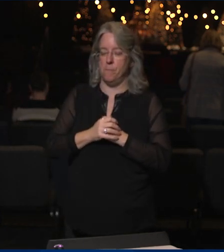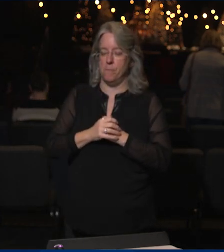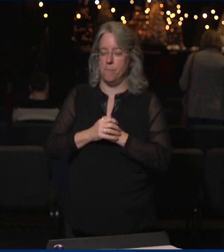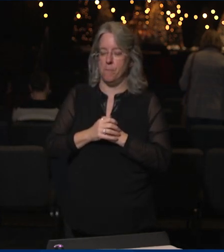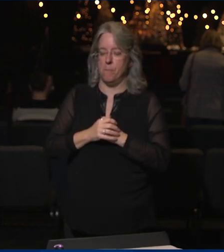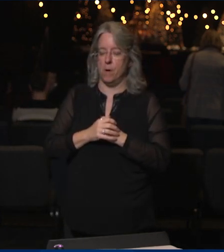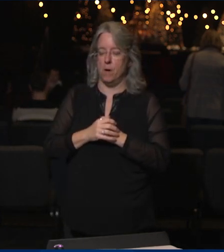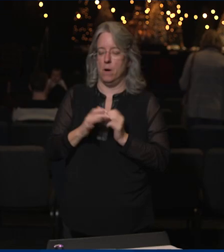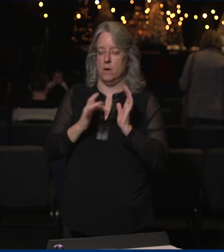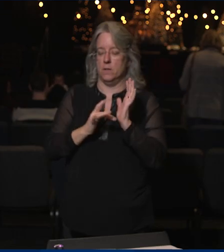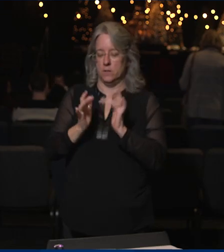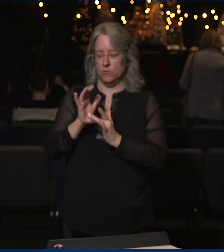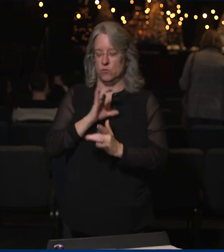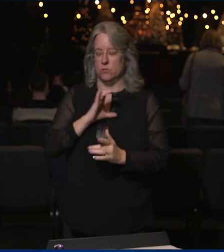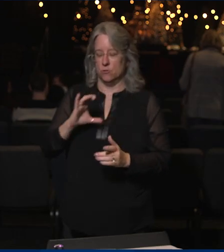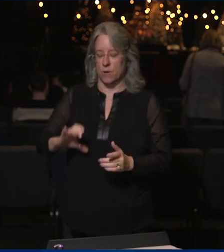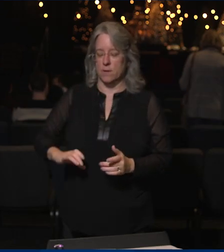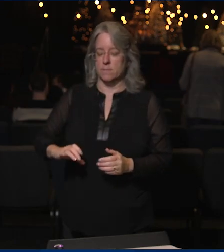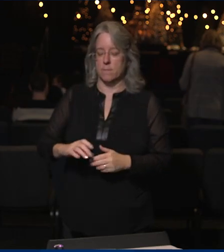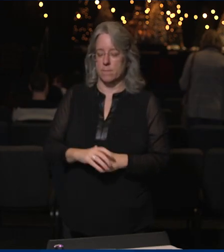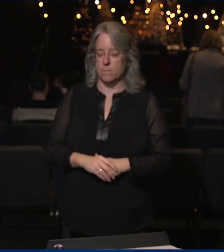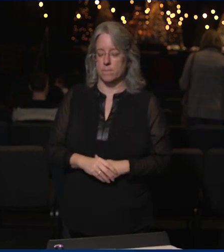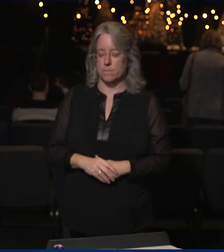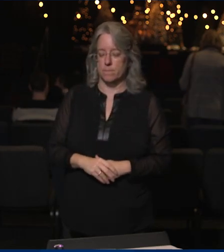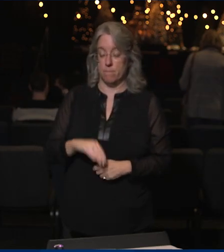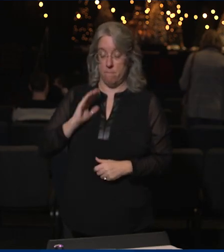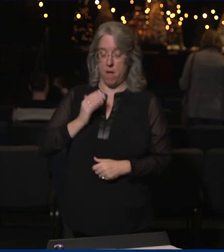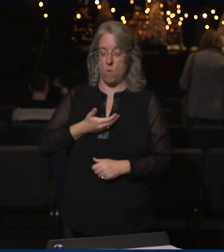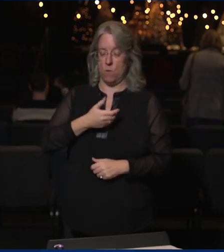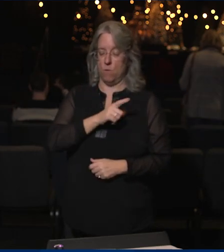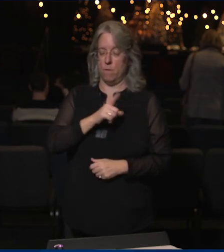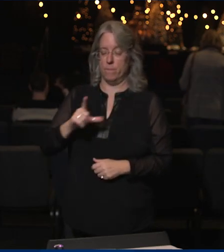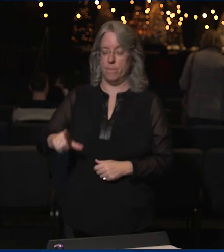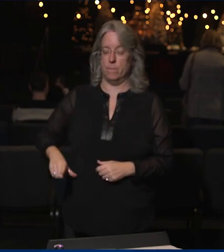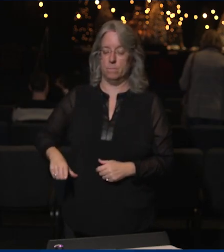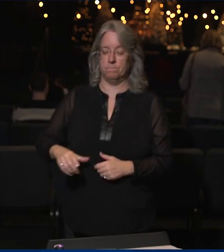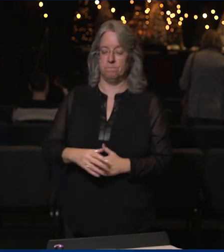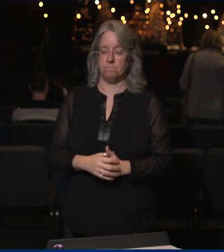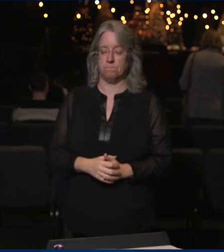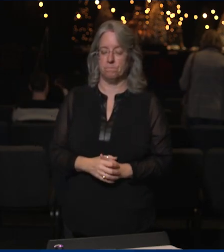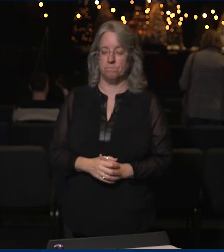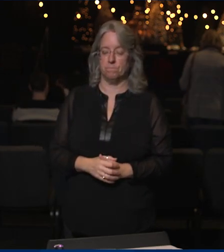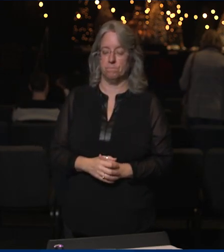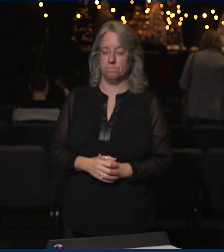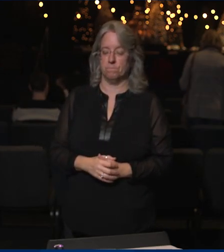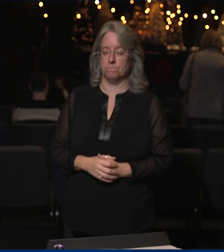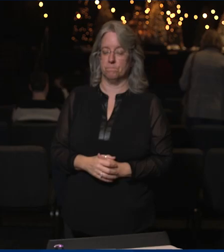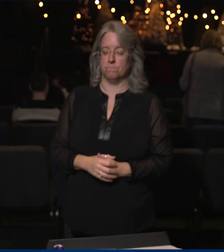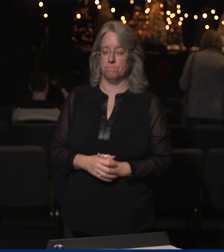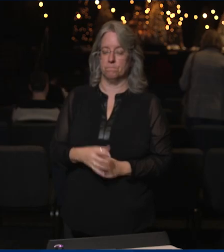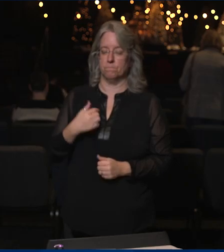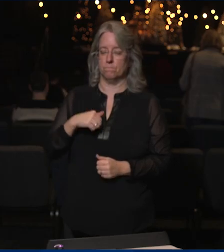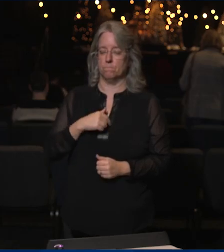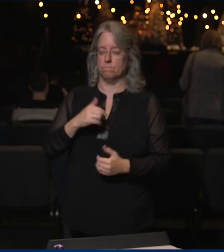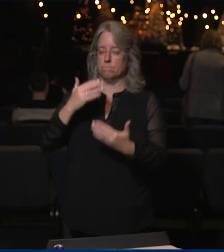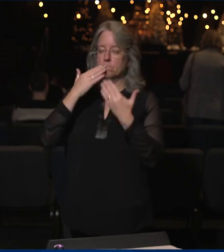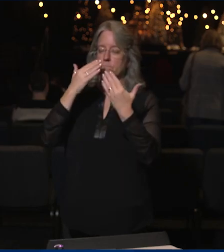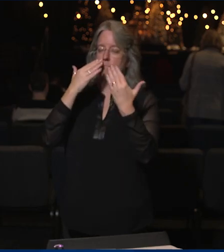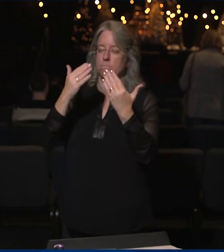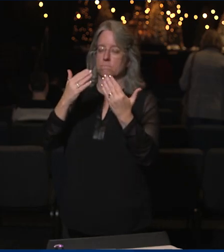Jesus Christ, our Lord, we're grateful that you are same